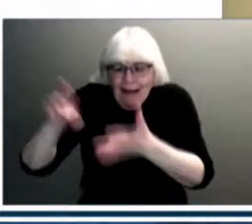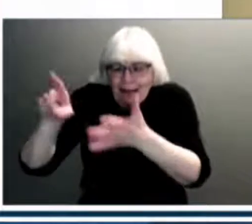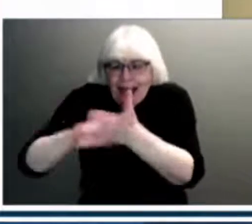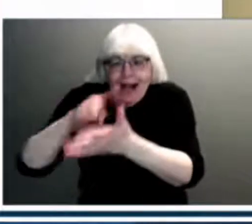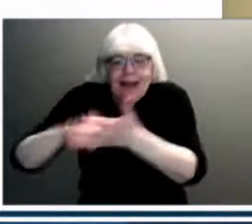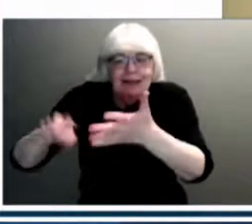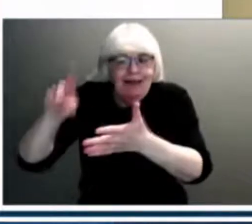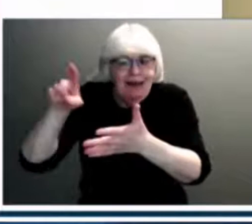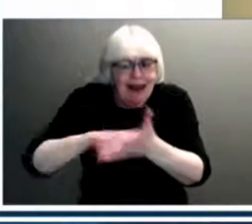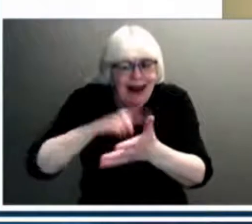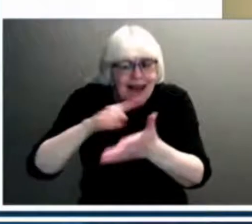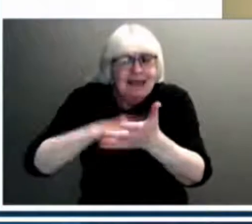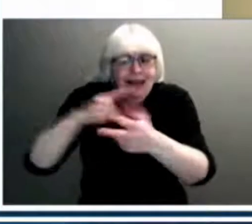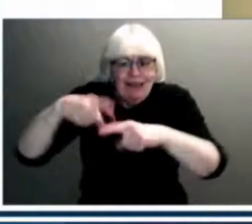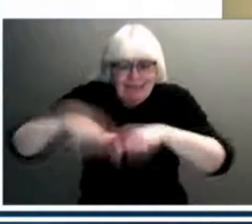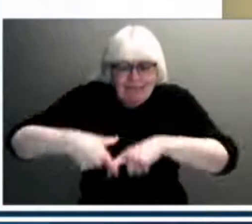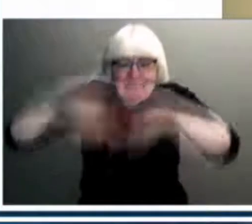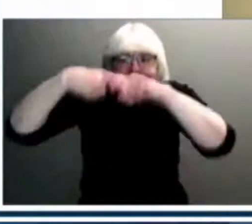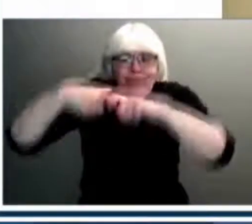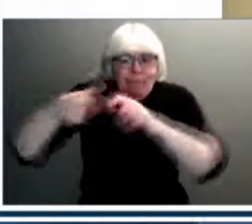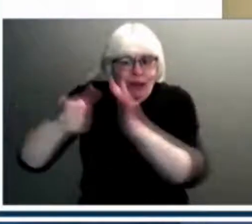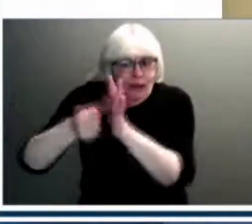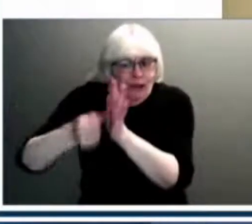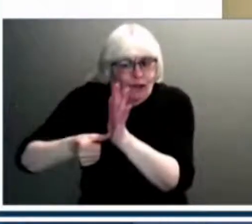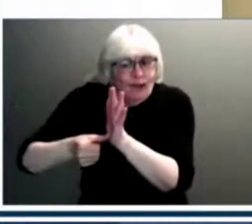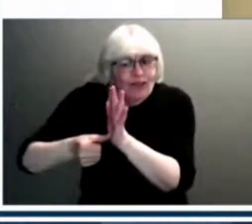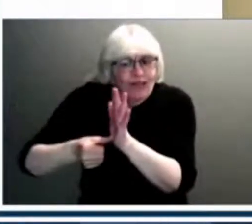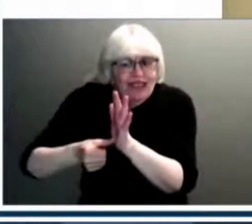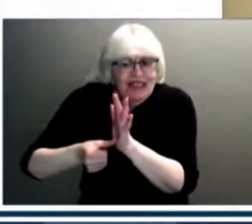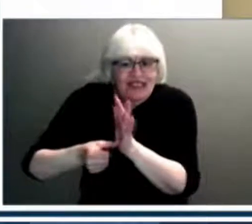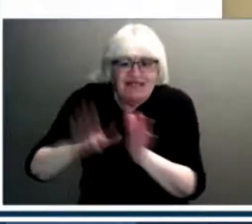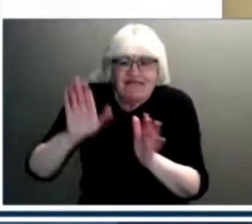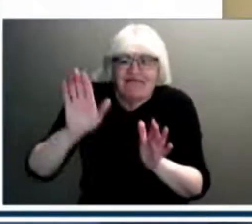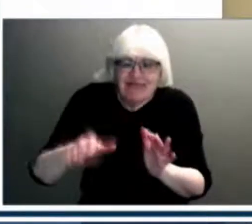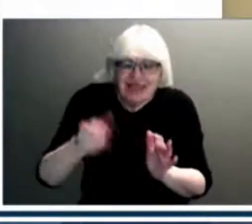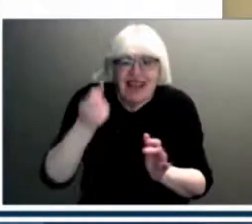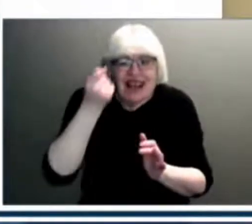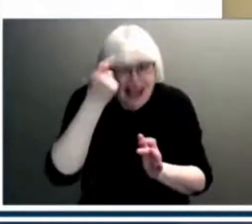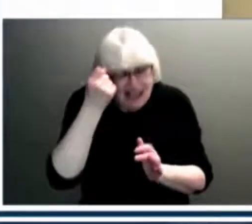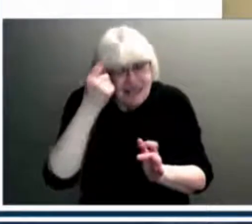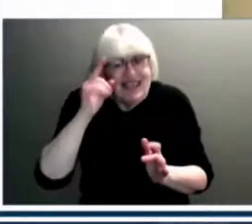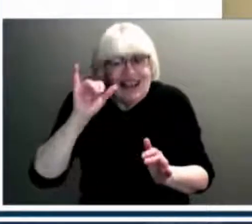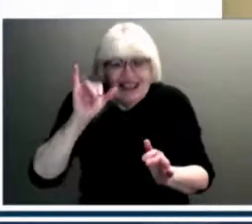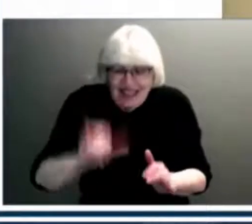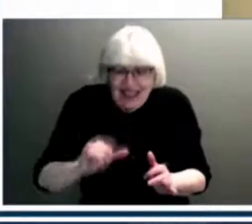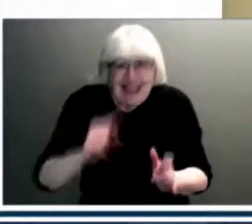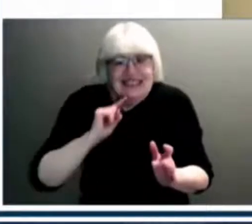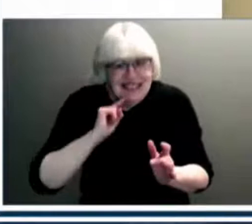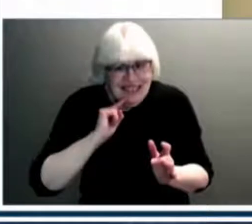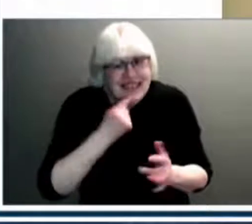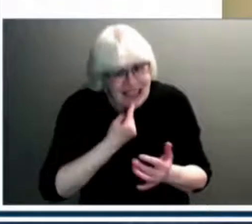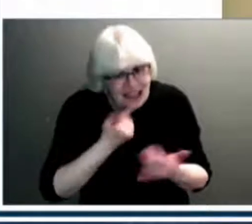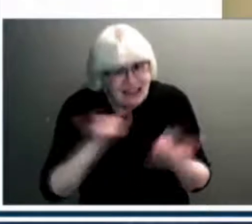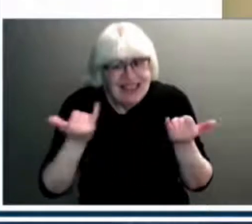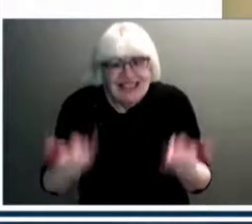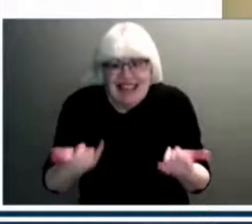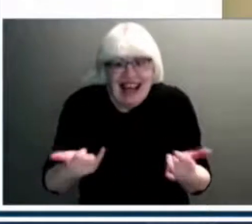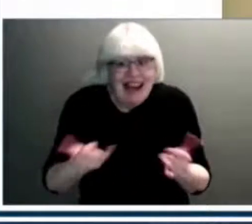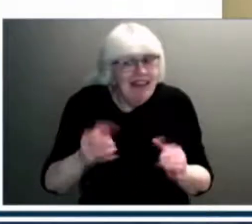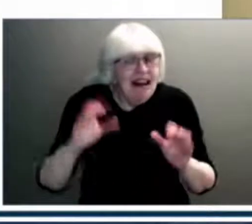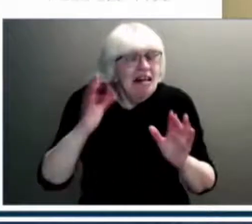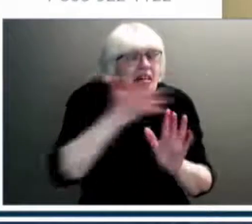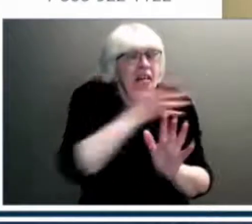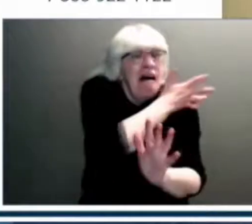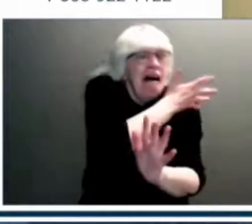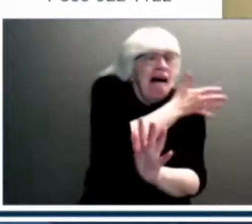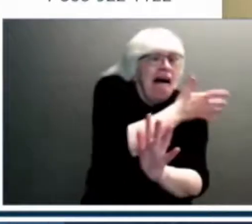There's no doubt we are in a very serious situation, the most serious we've been in during this entire pandemic, given all the pressures on our